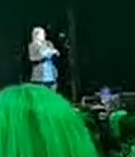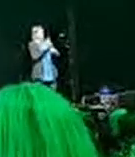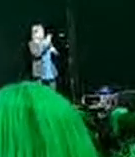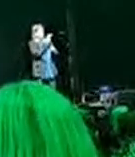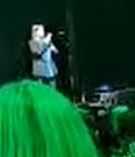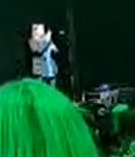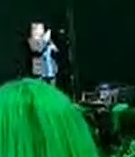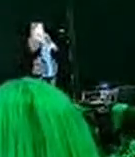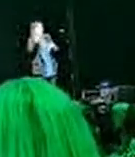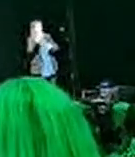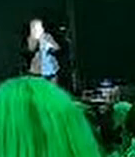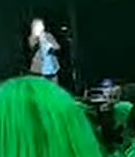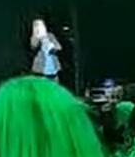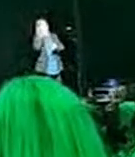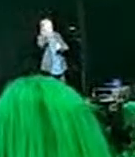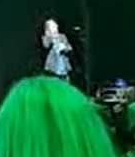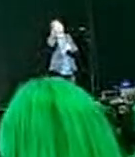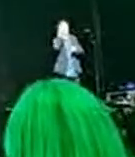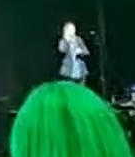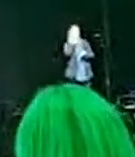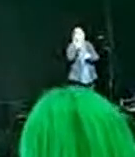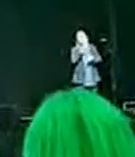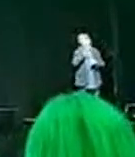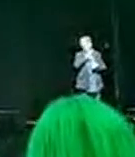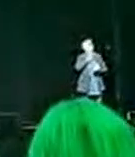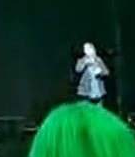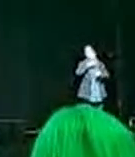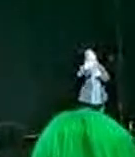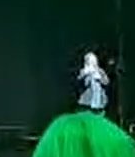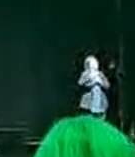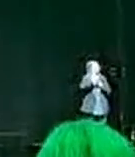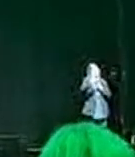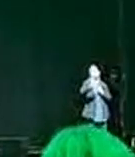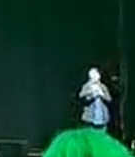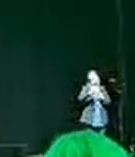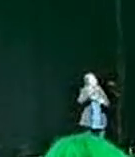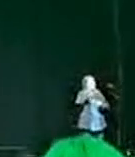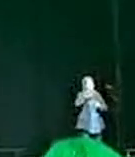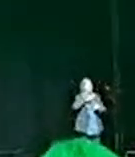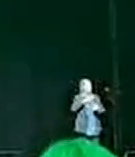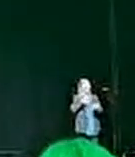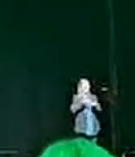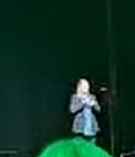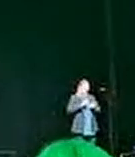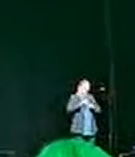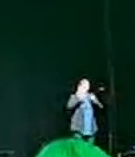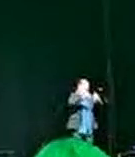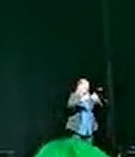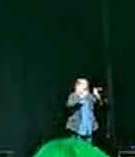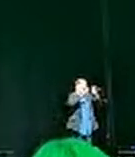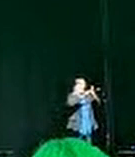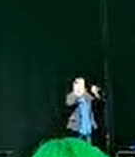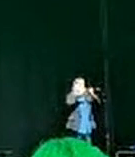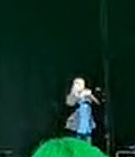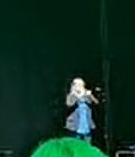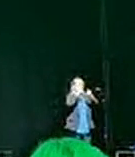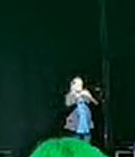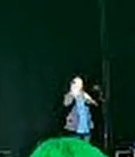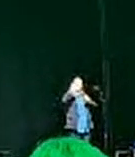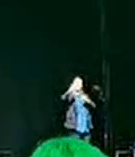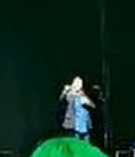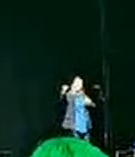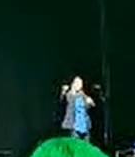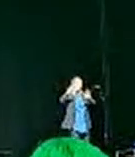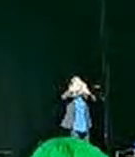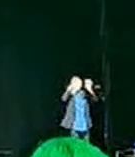is already deservedly well recognised. Amongst other accolades, she was awarded an OBE for her contributions to